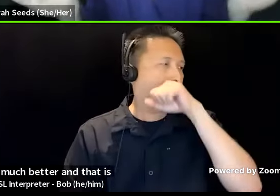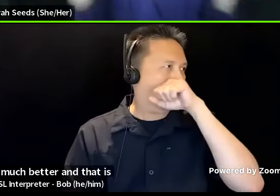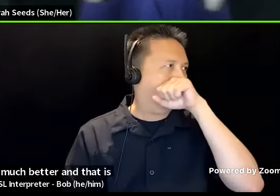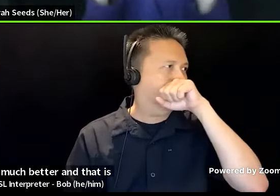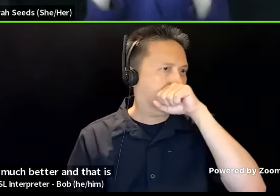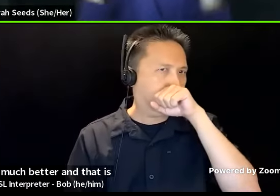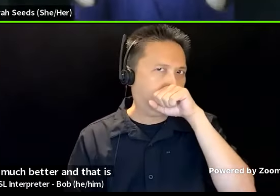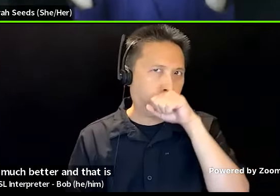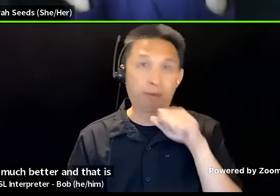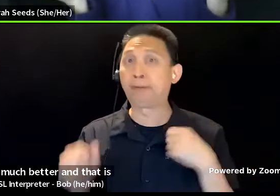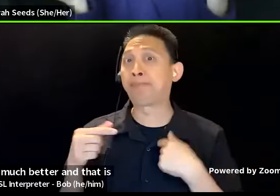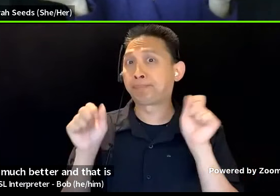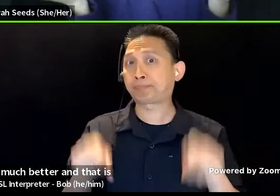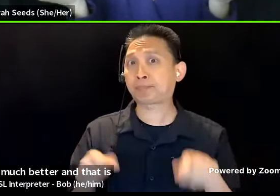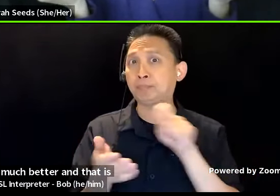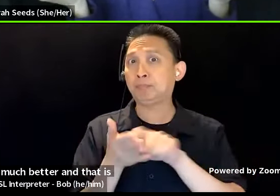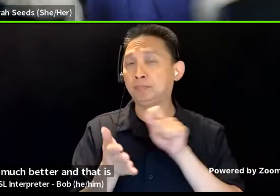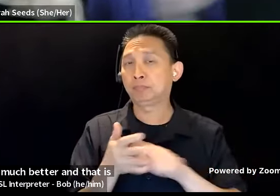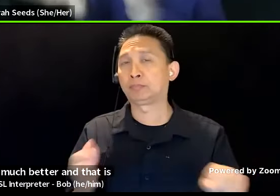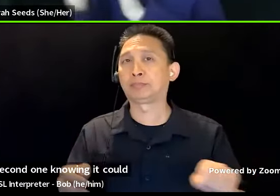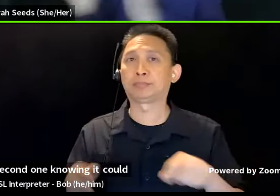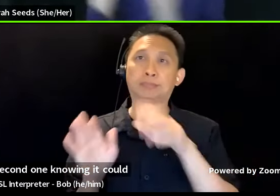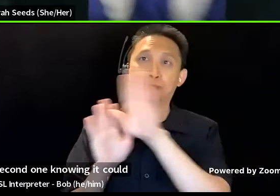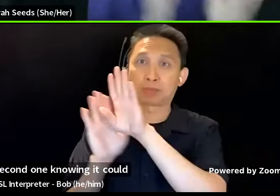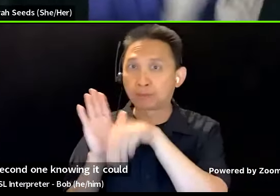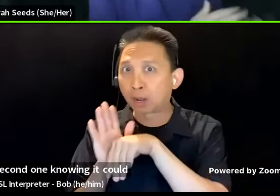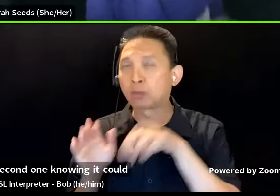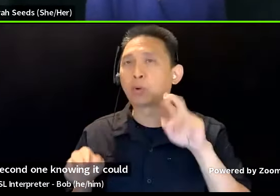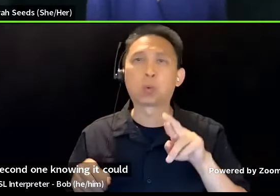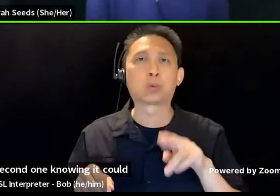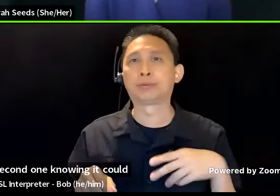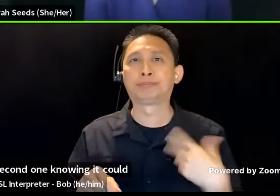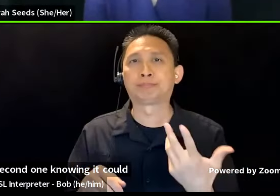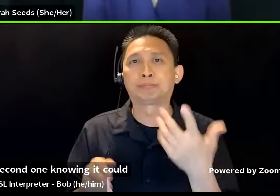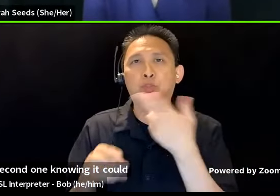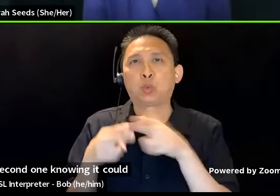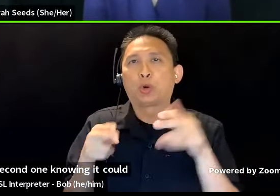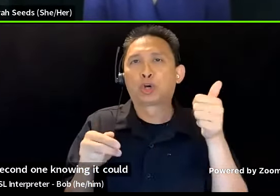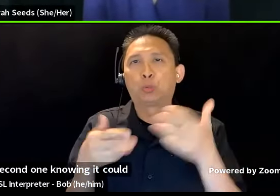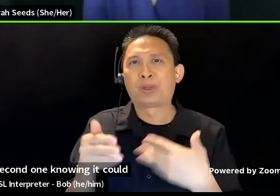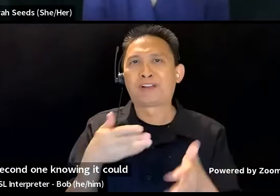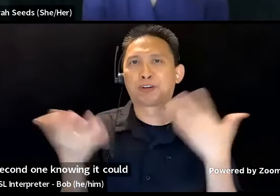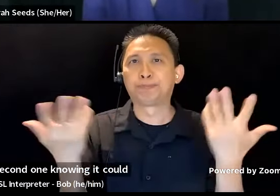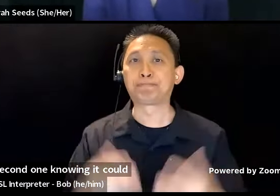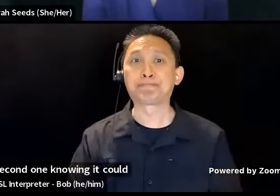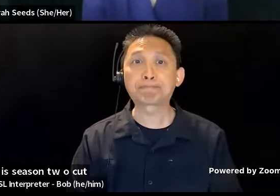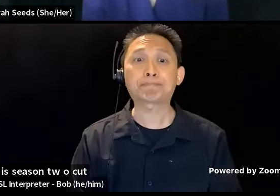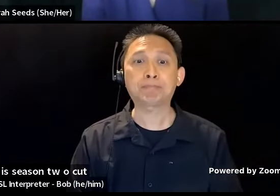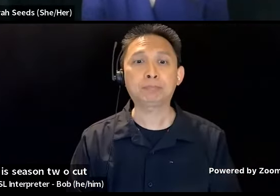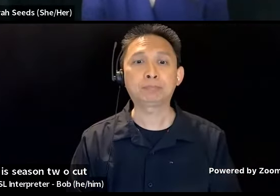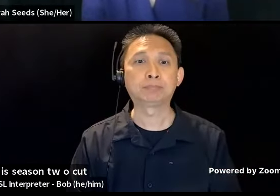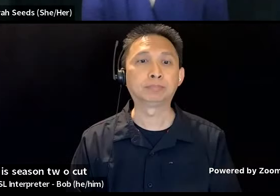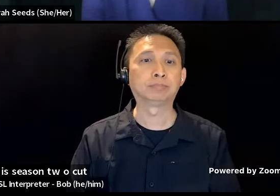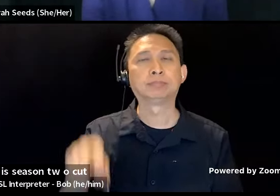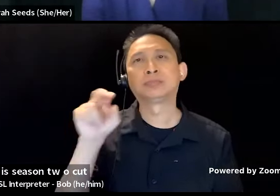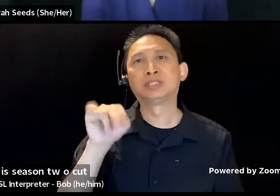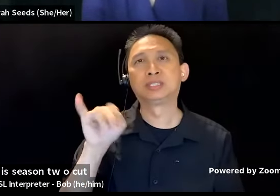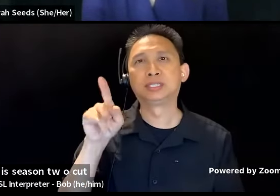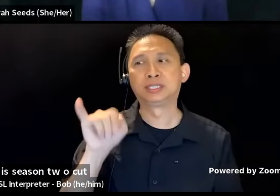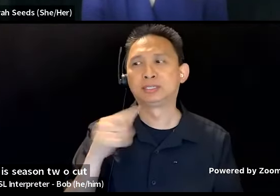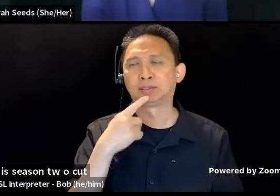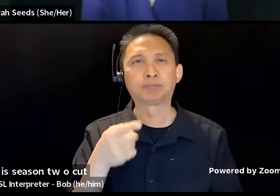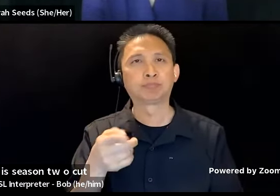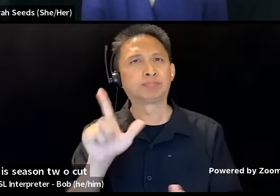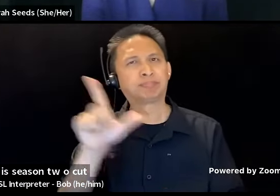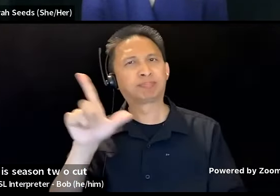half hour or it could be, which it is, will be season 2 cut up. Mm-hmm. So just being flexible. So how did you